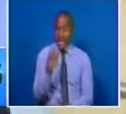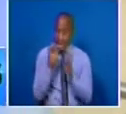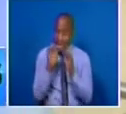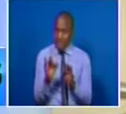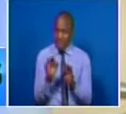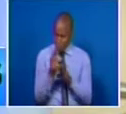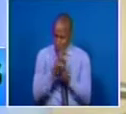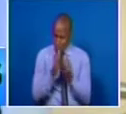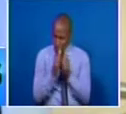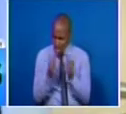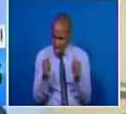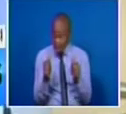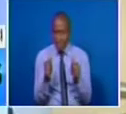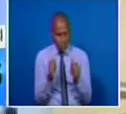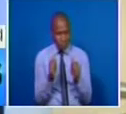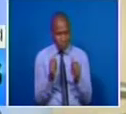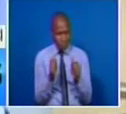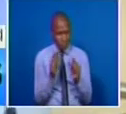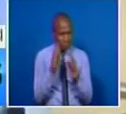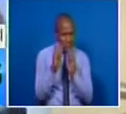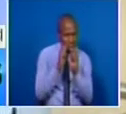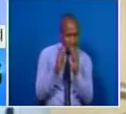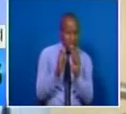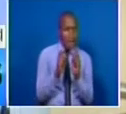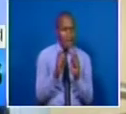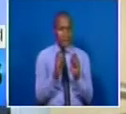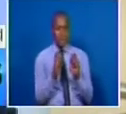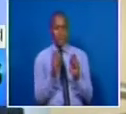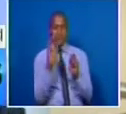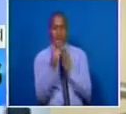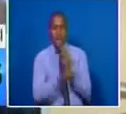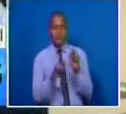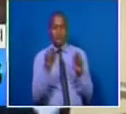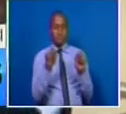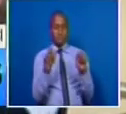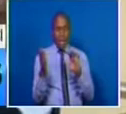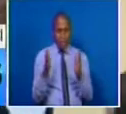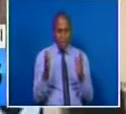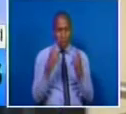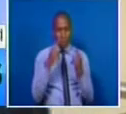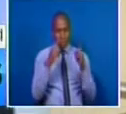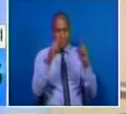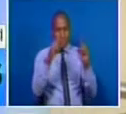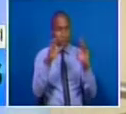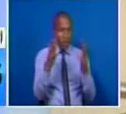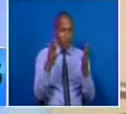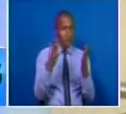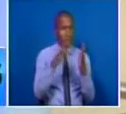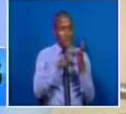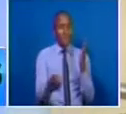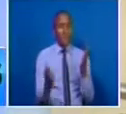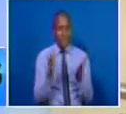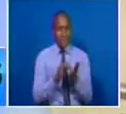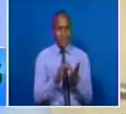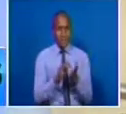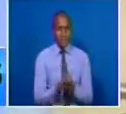used properly, will actually determine how the country is governed, to prosperity or to backwardness. When you